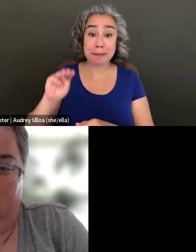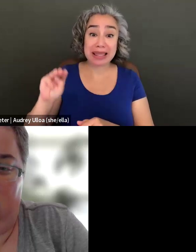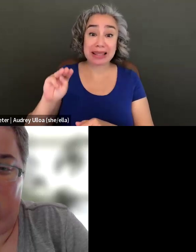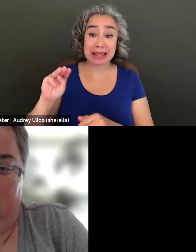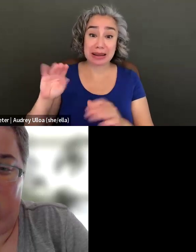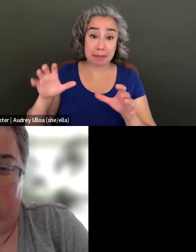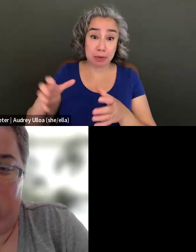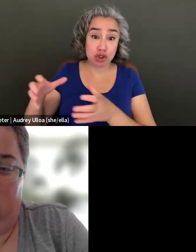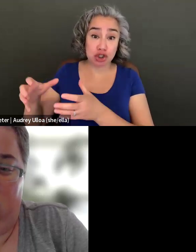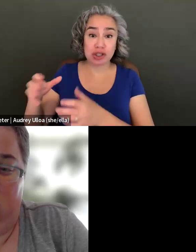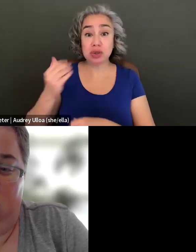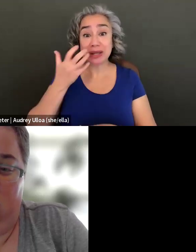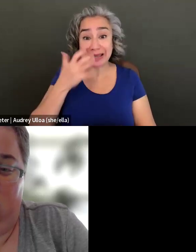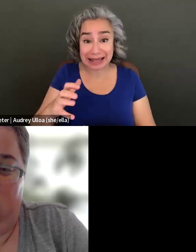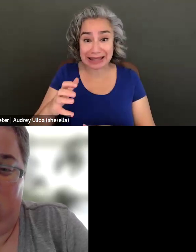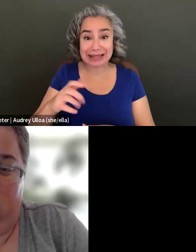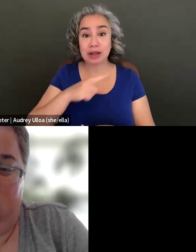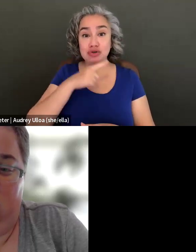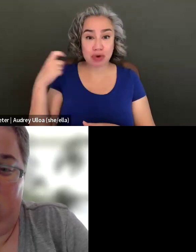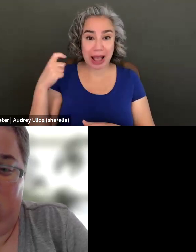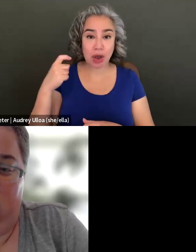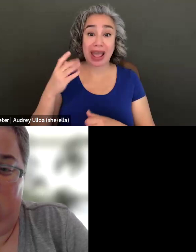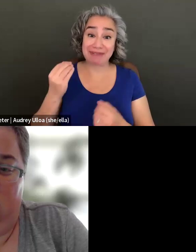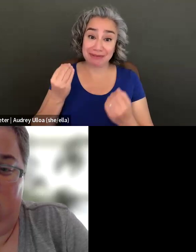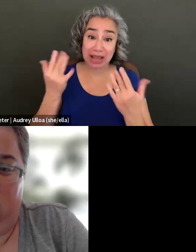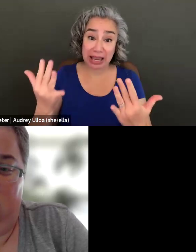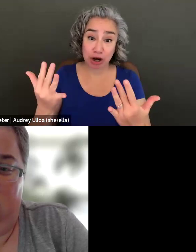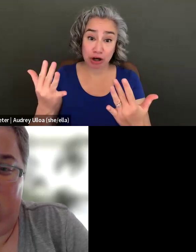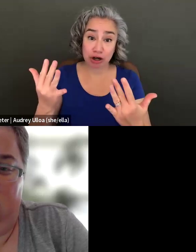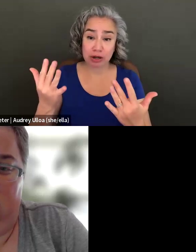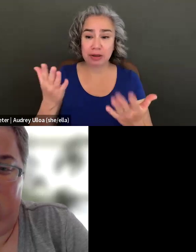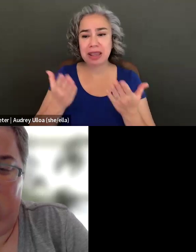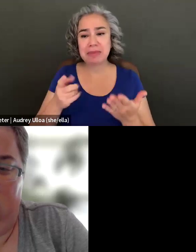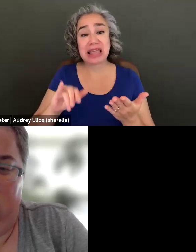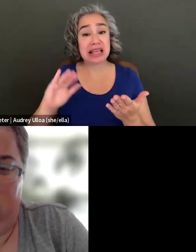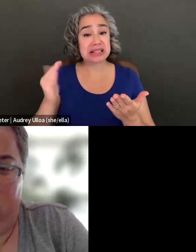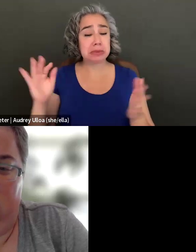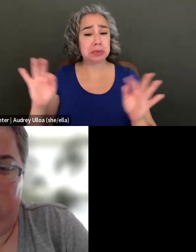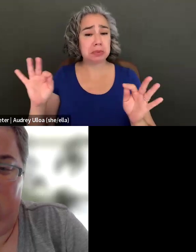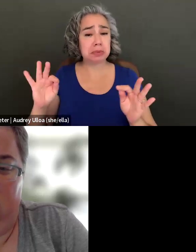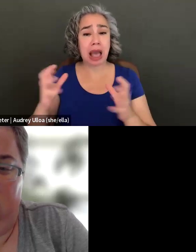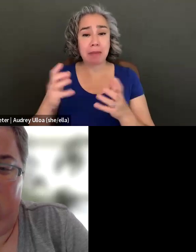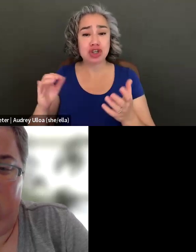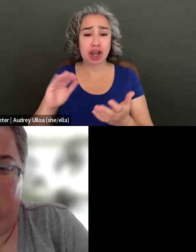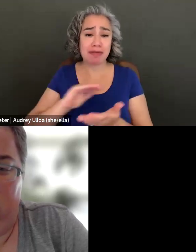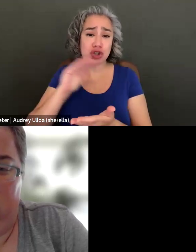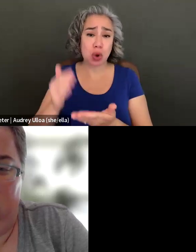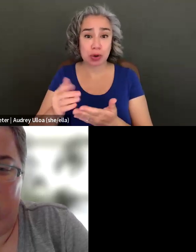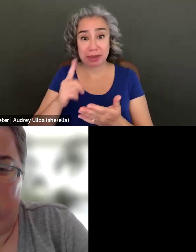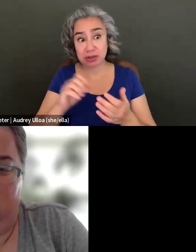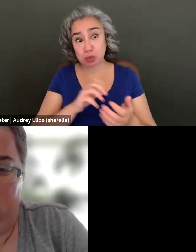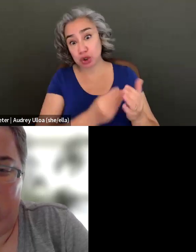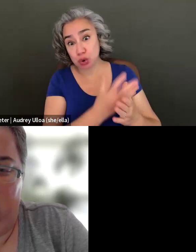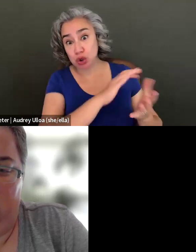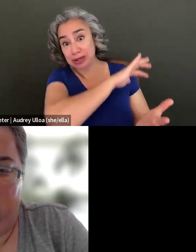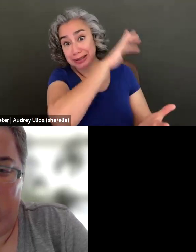heat, drought, and wildfire. This may not seem like much of the total, given how much we grew, but what